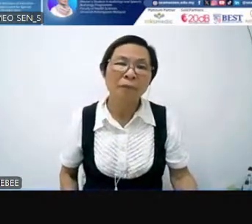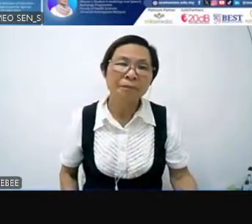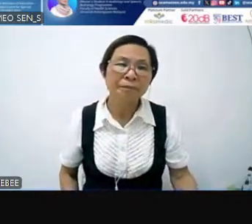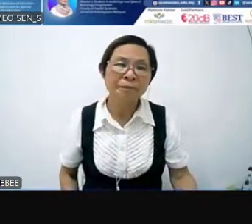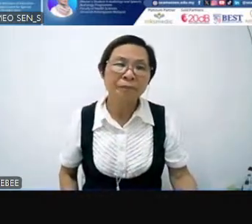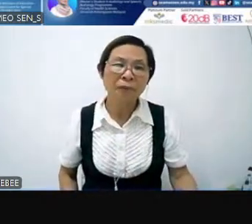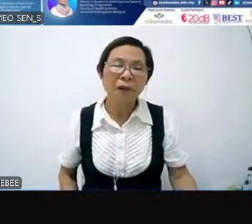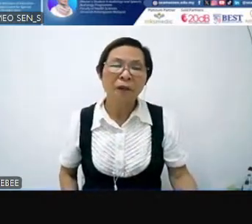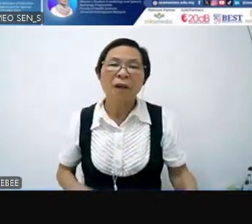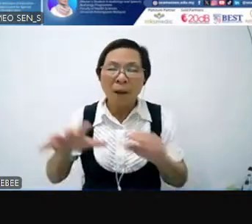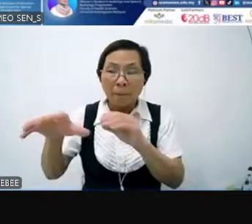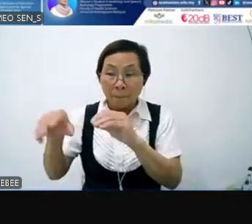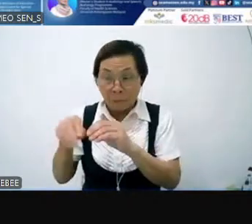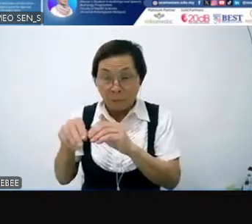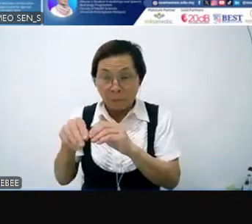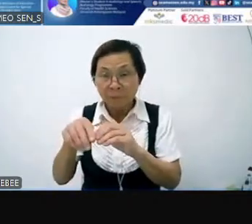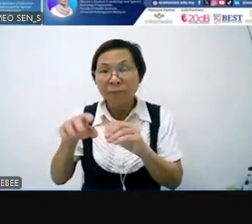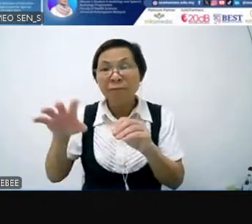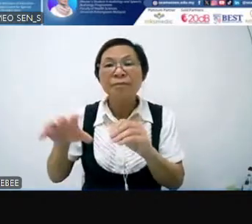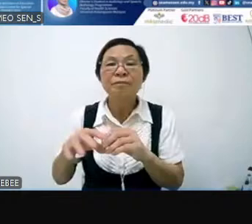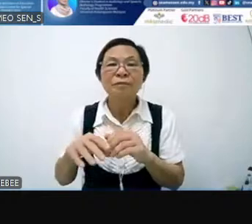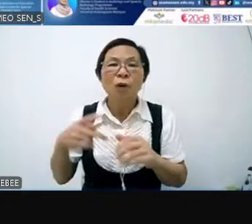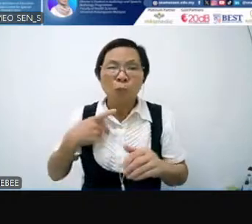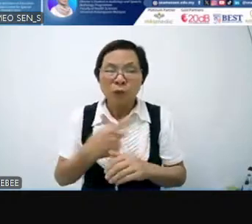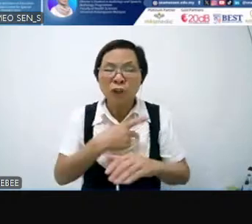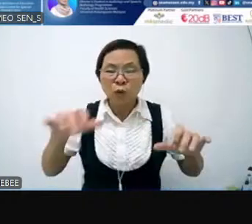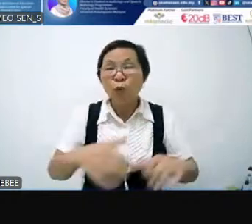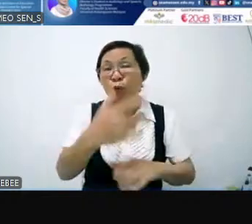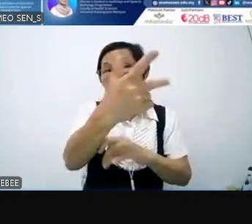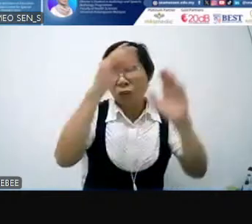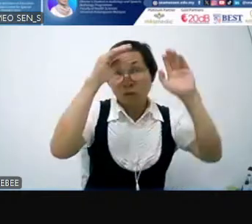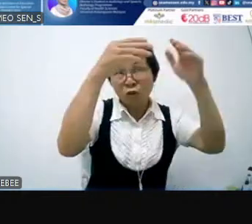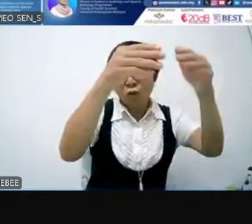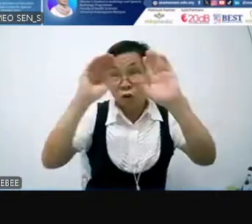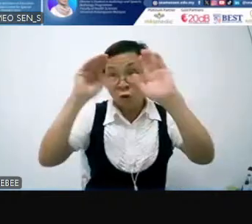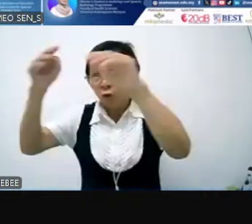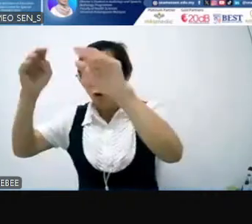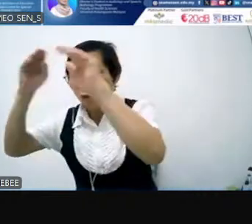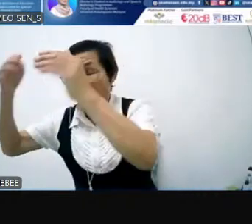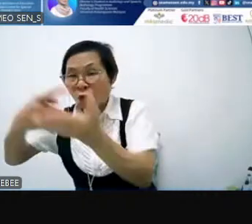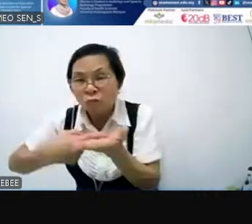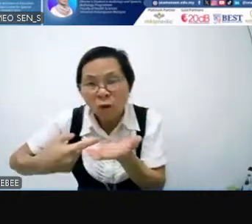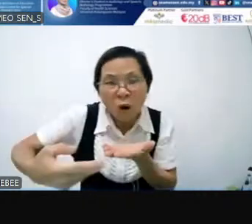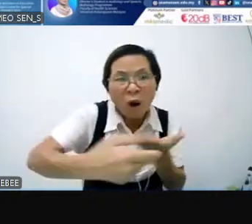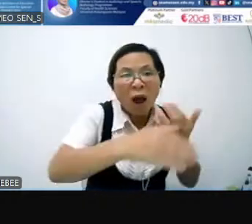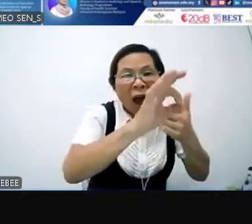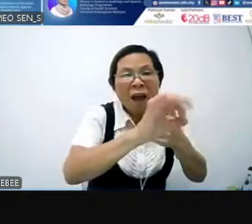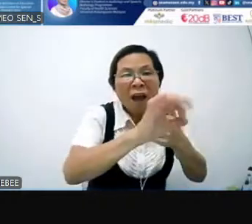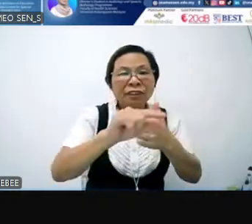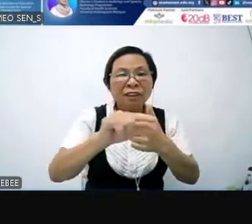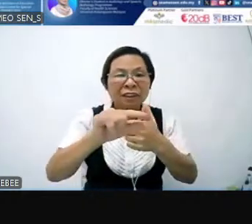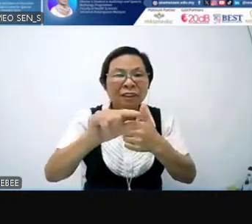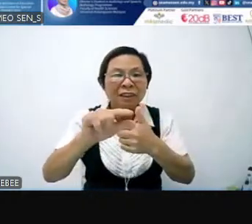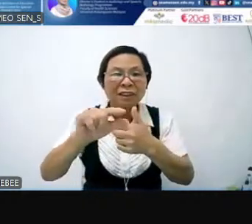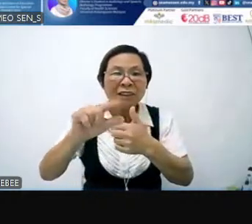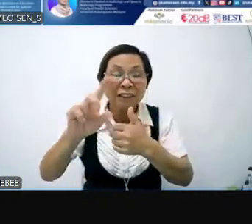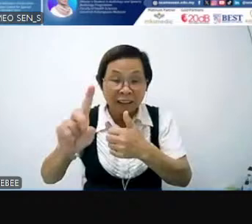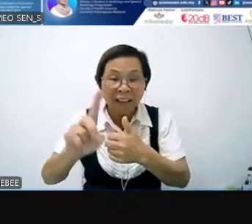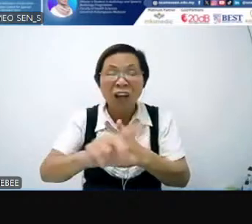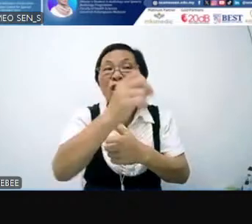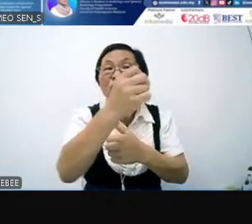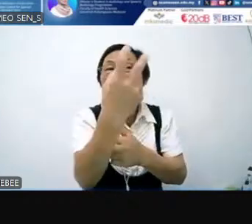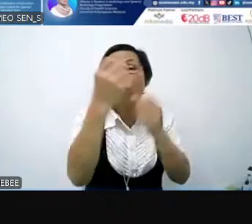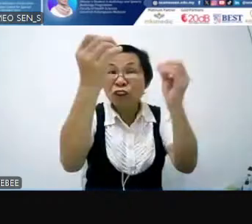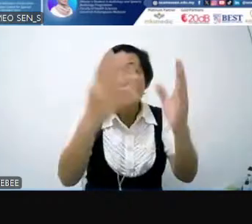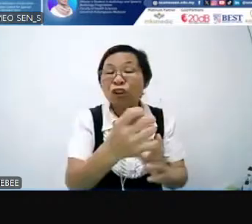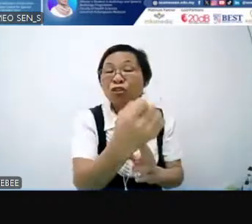In addition to the survey, we conducted 3 focus group discussions, FGDs, with 12 teachers from